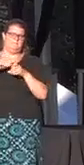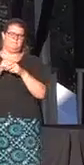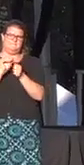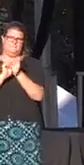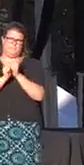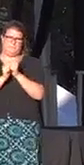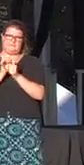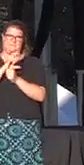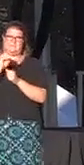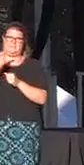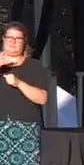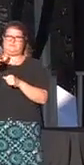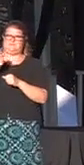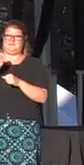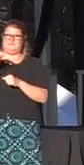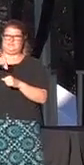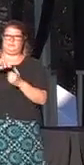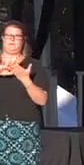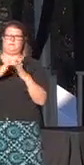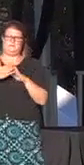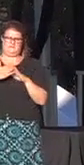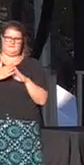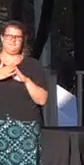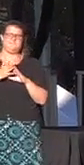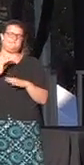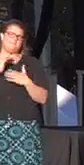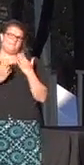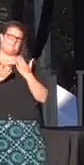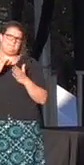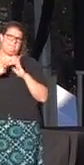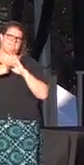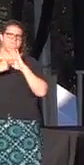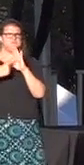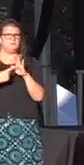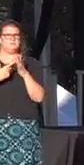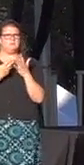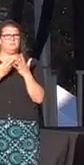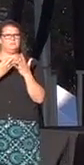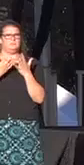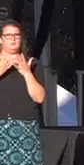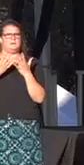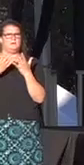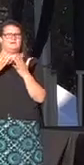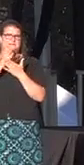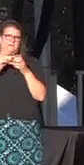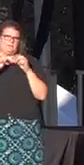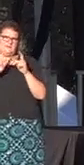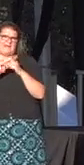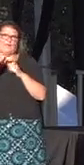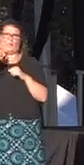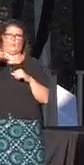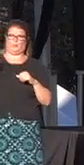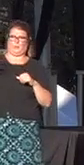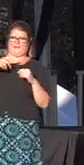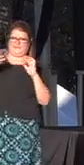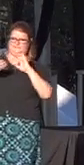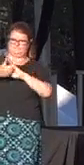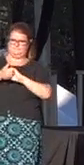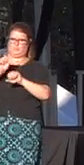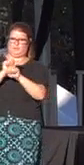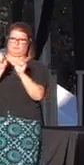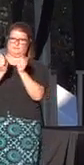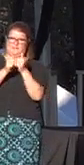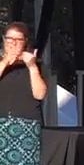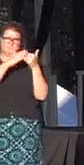sports and the LGBTQ community, and maybe shed a little light on opportunities that we can work together to move